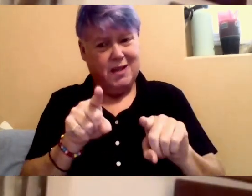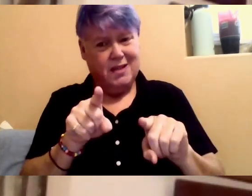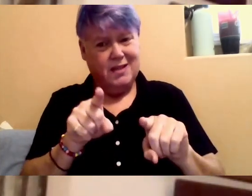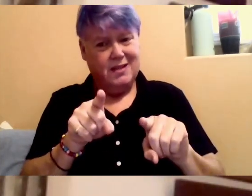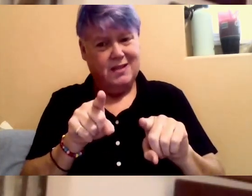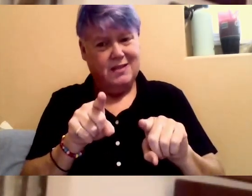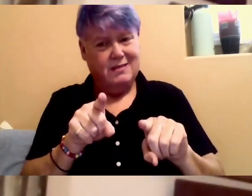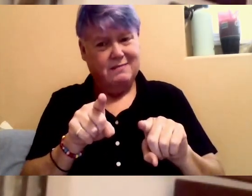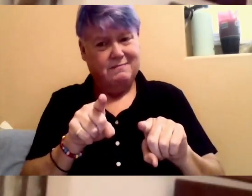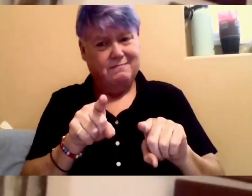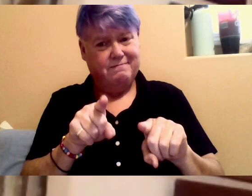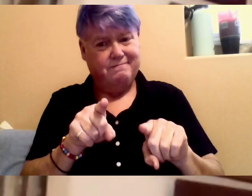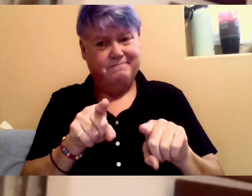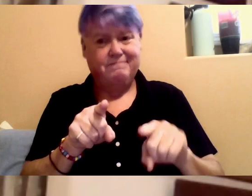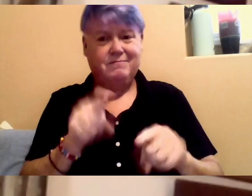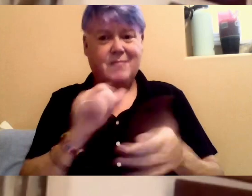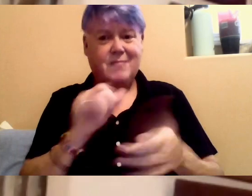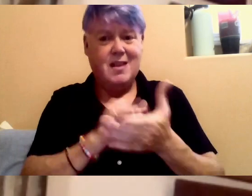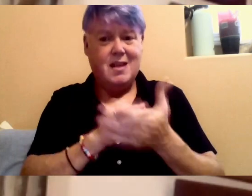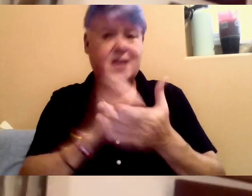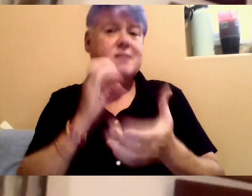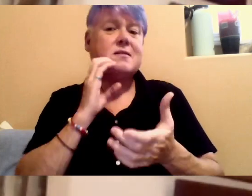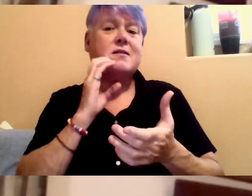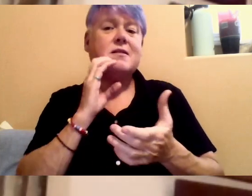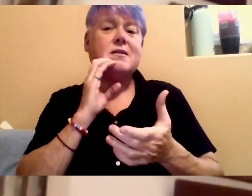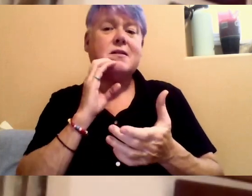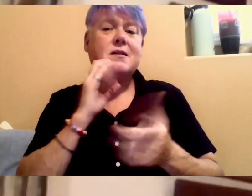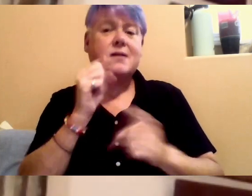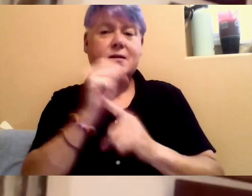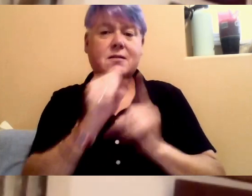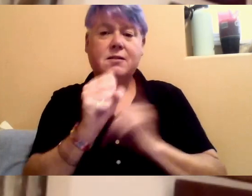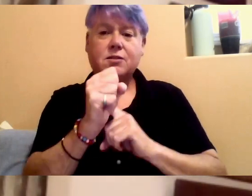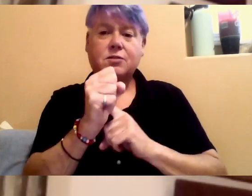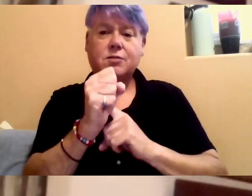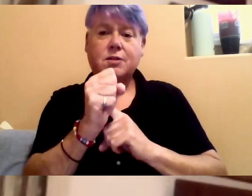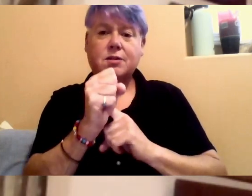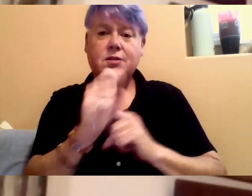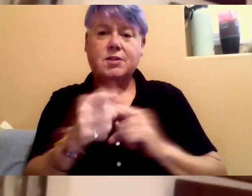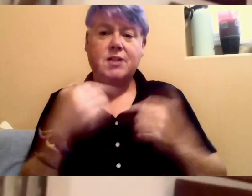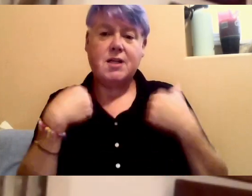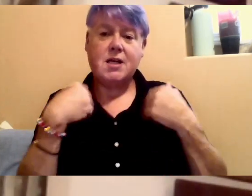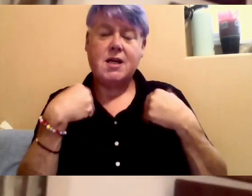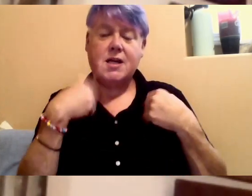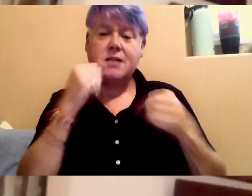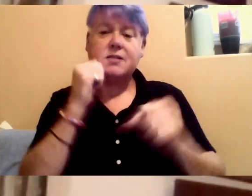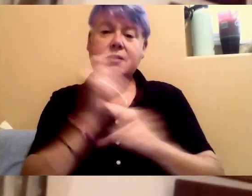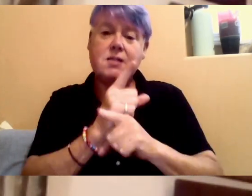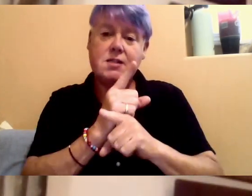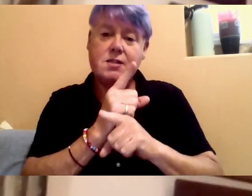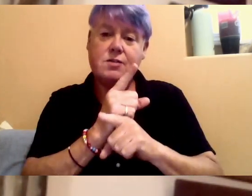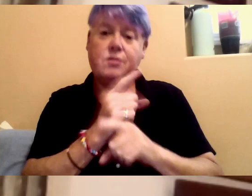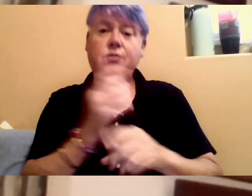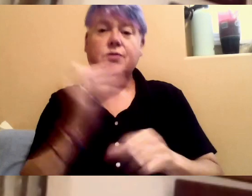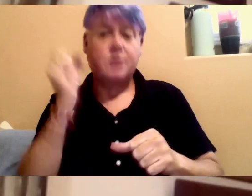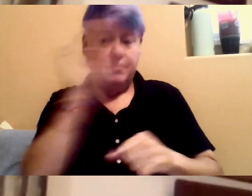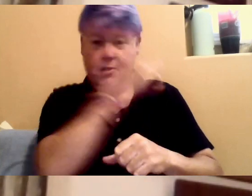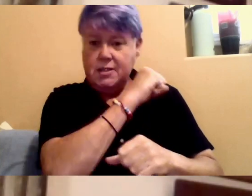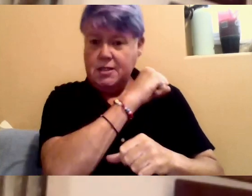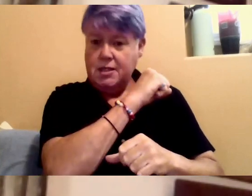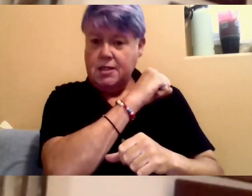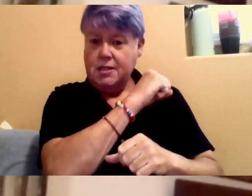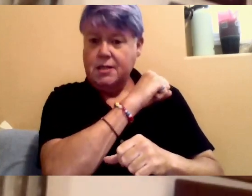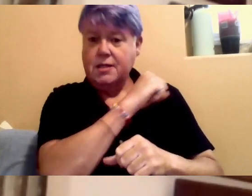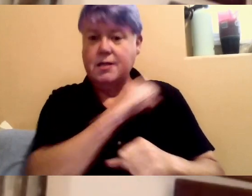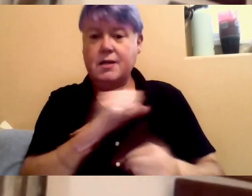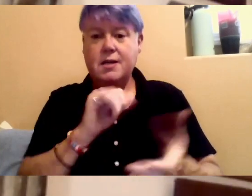okay, that is Clara's situation. She has a sibling who has gone missing. So